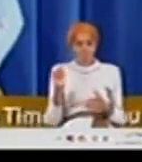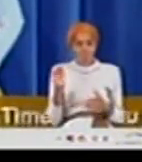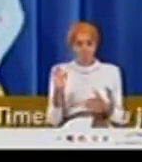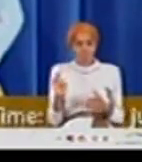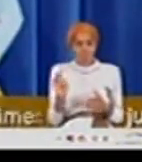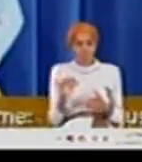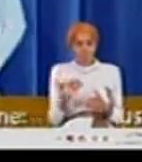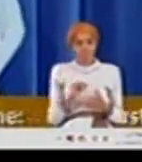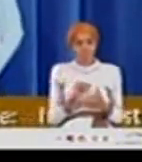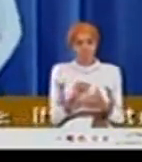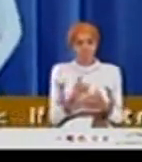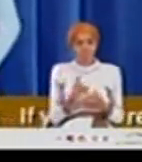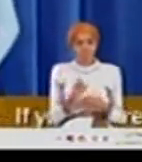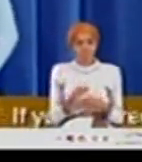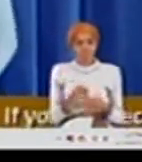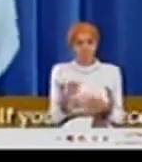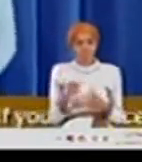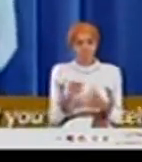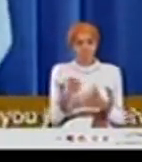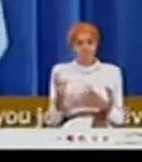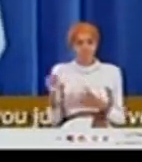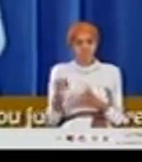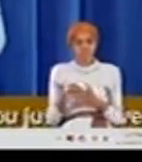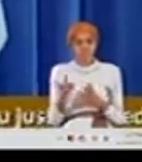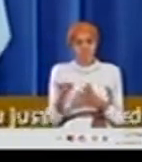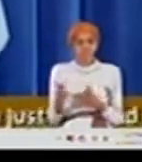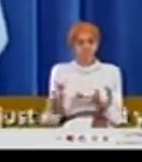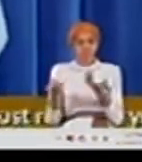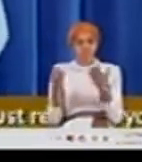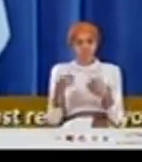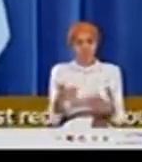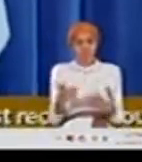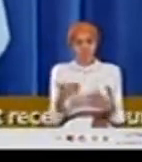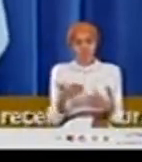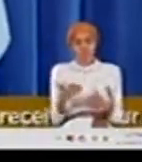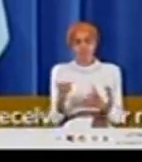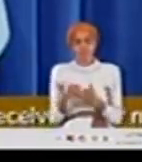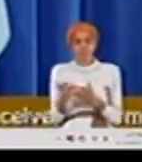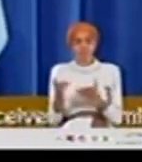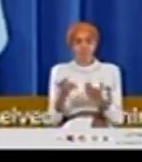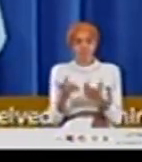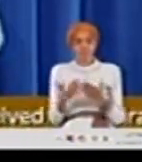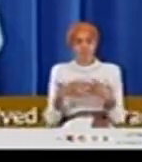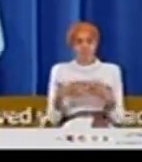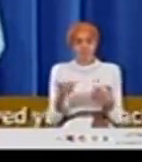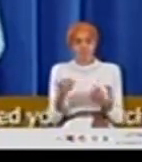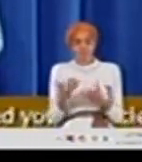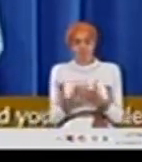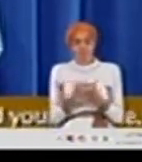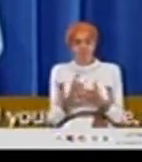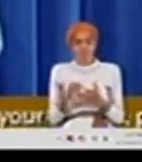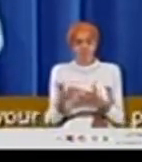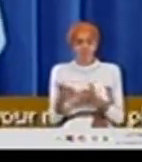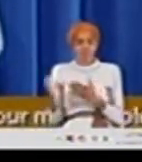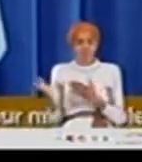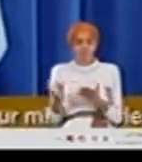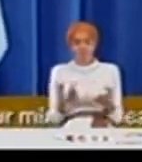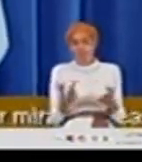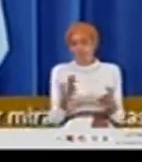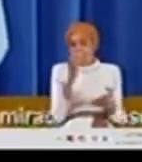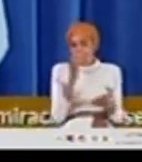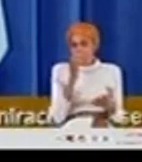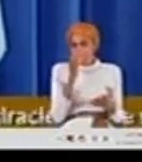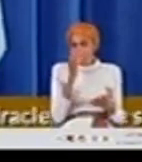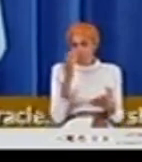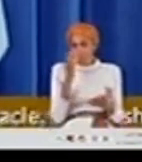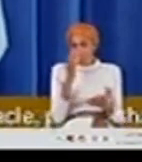me she's going to heal me so after they took me to her place she went and B me some with certain charms claiming that she was going to heal me at the end of the day we came back and